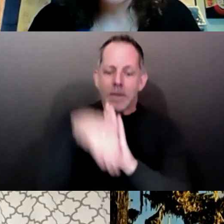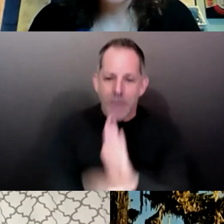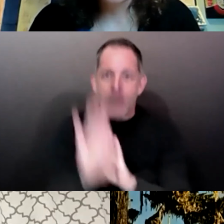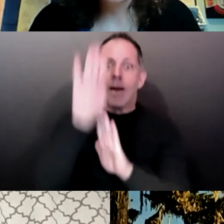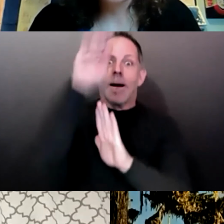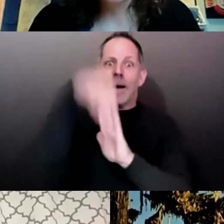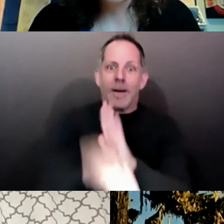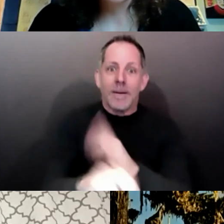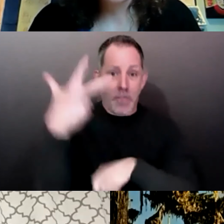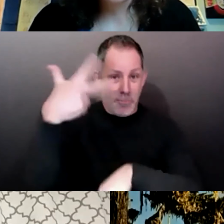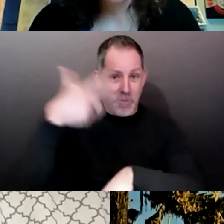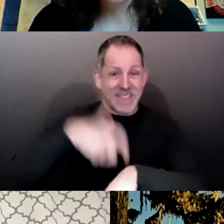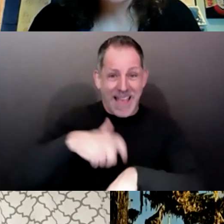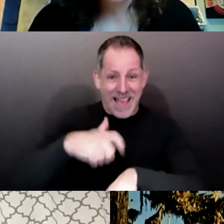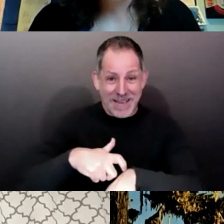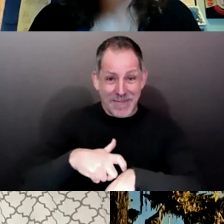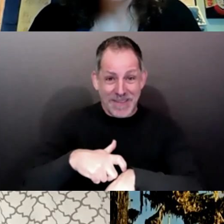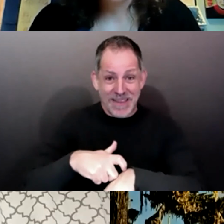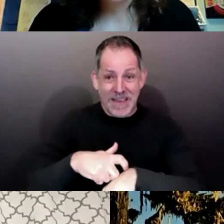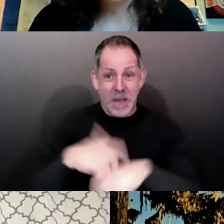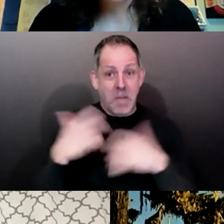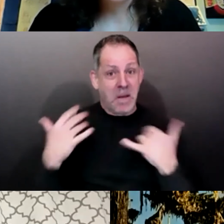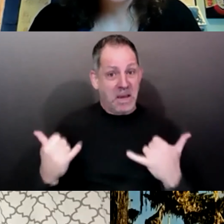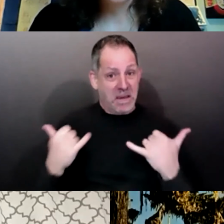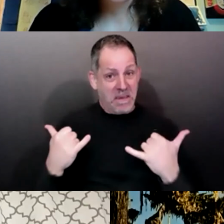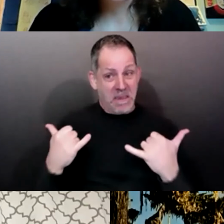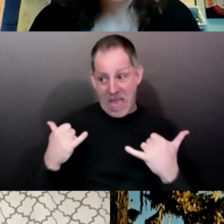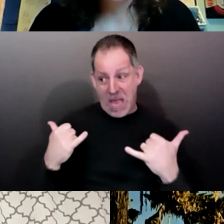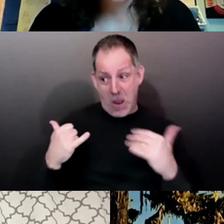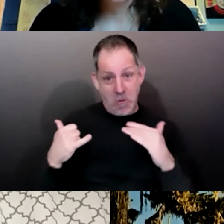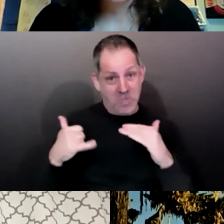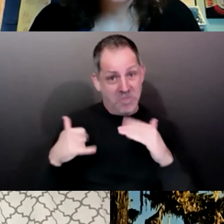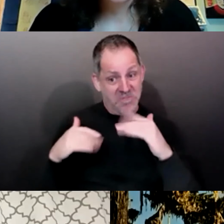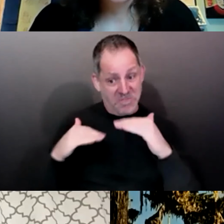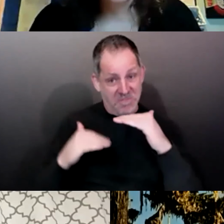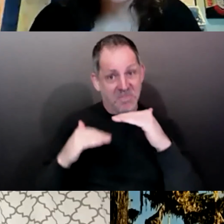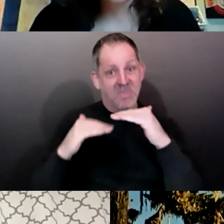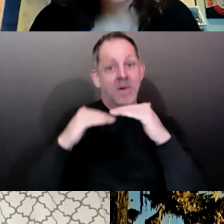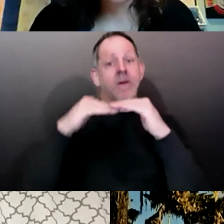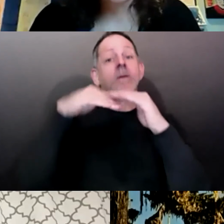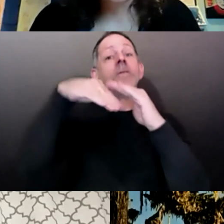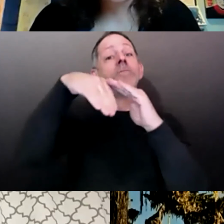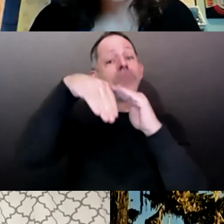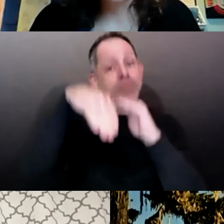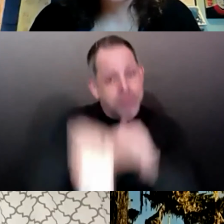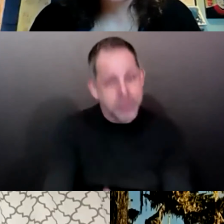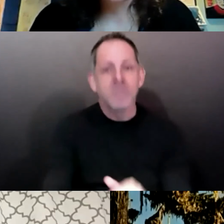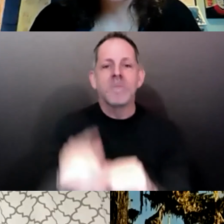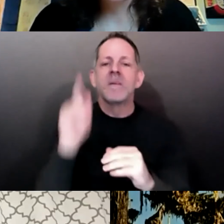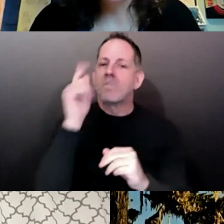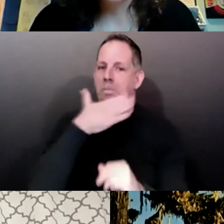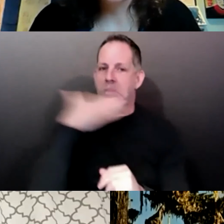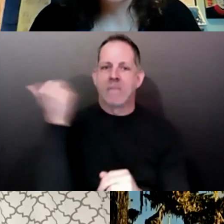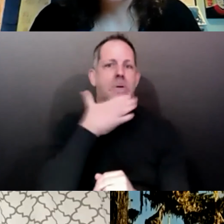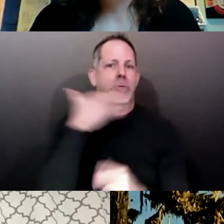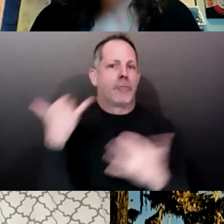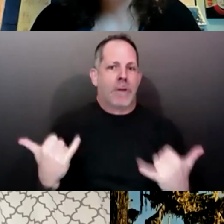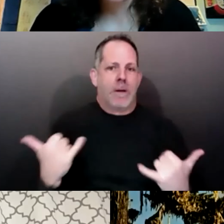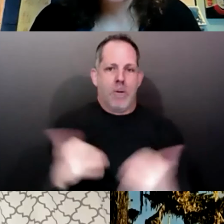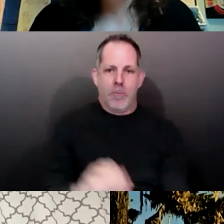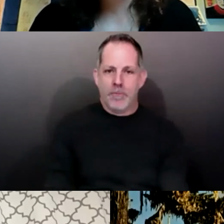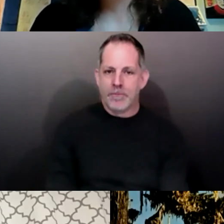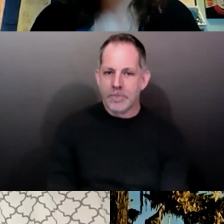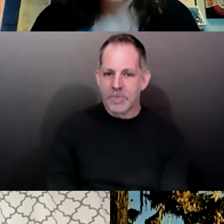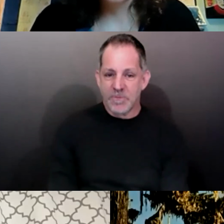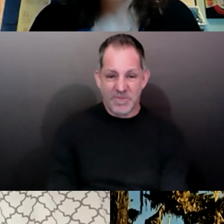the sacrifices and hard work of the thousands across the county to get us to where we are today. We've got some hard work that remains. We're going to stay